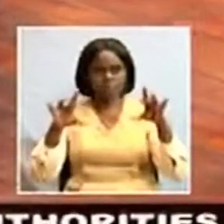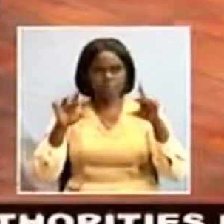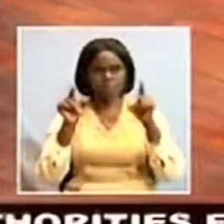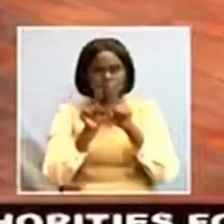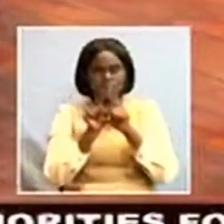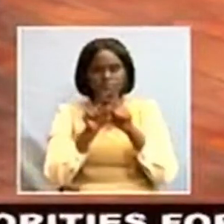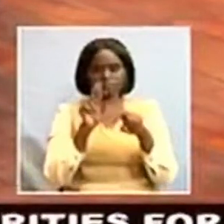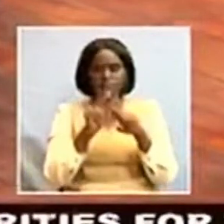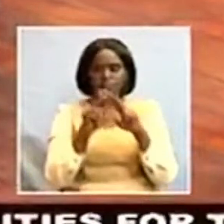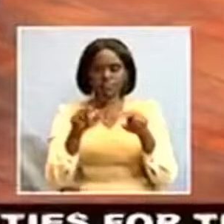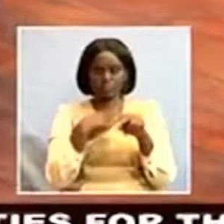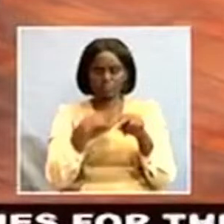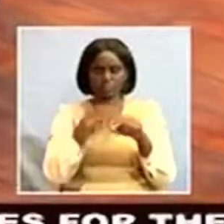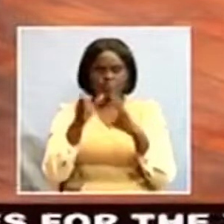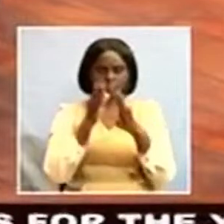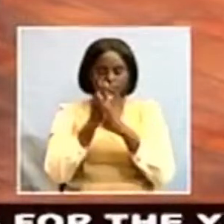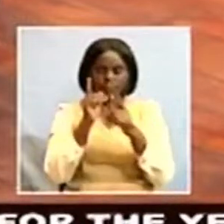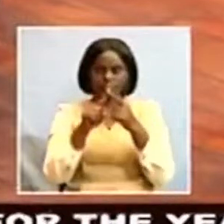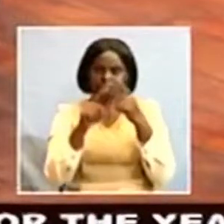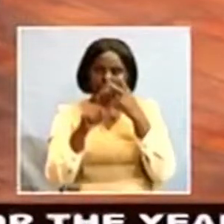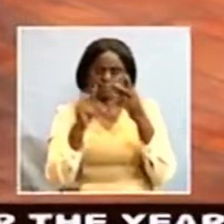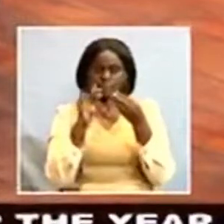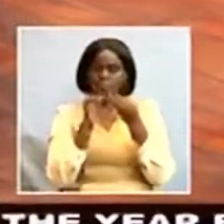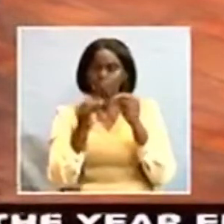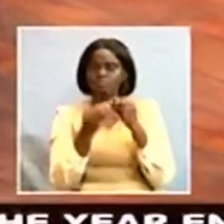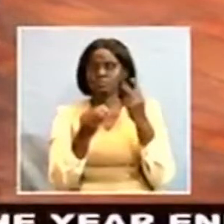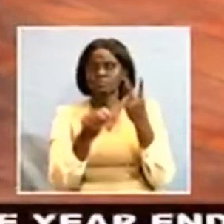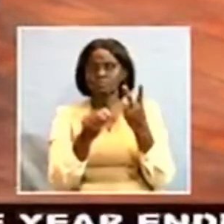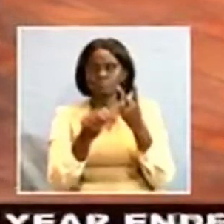And Chair, I will direct you to see appendix number 2.